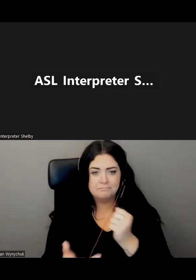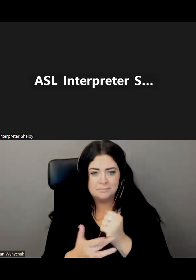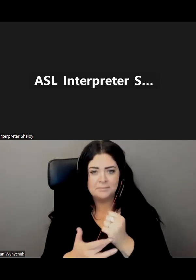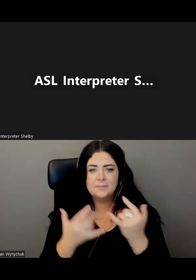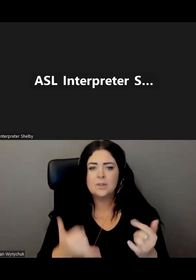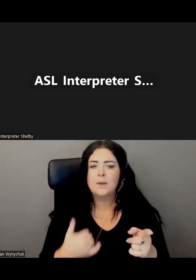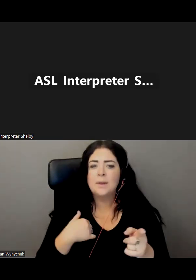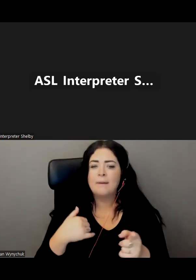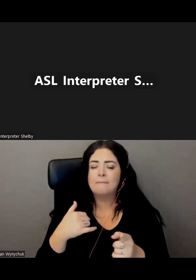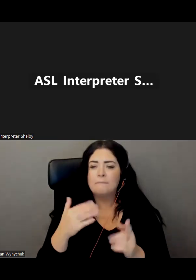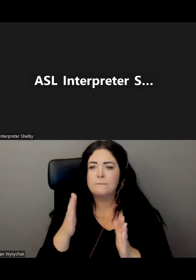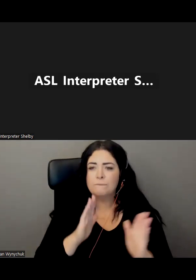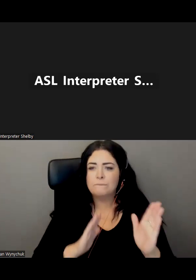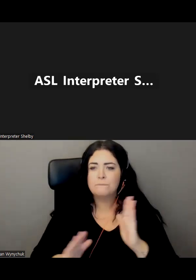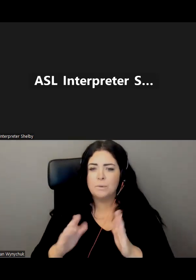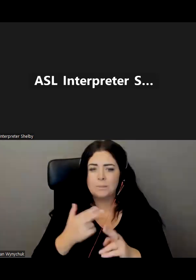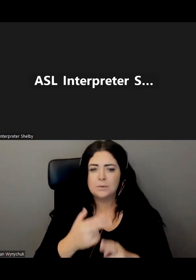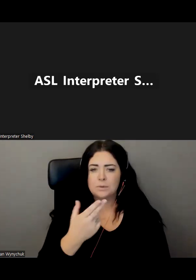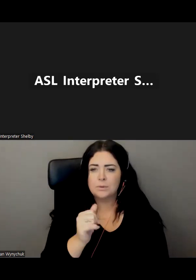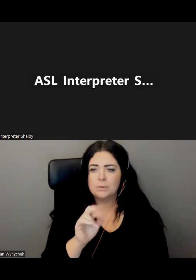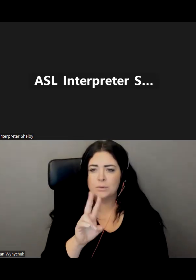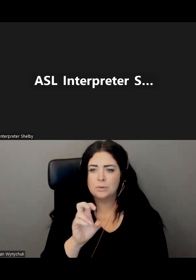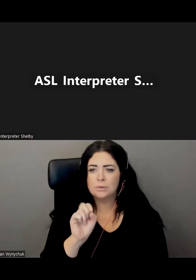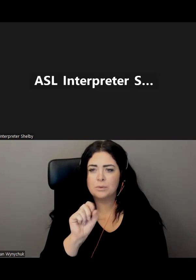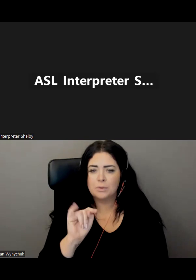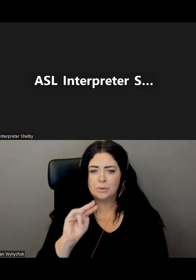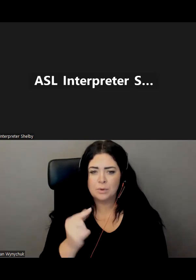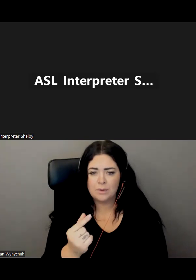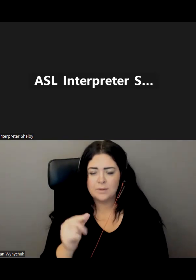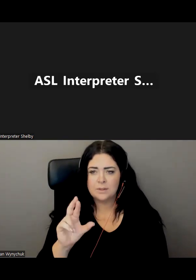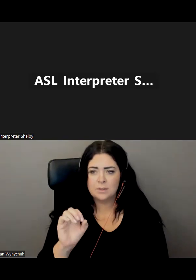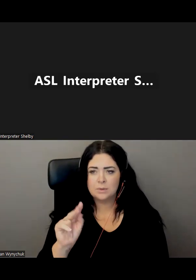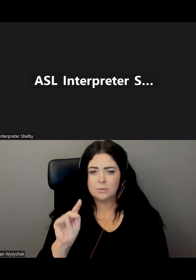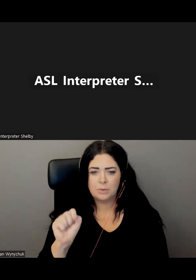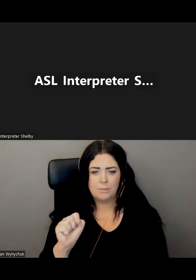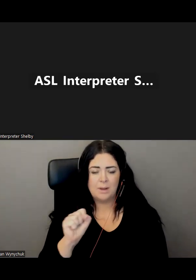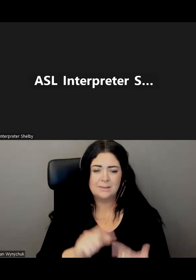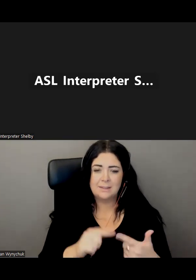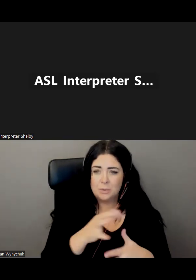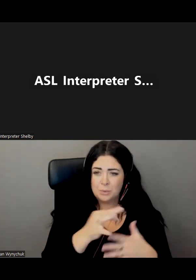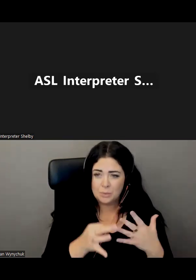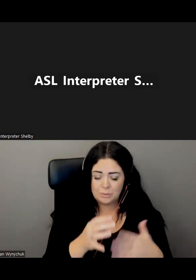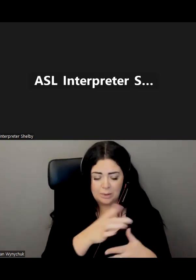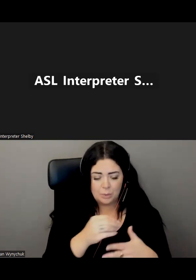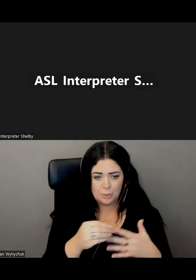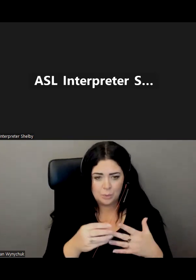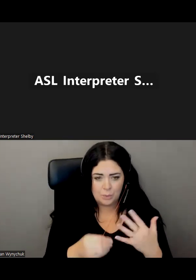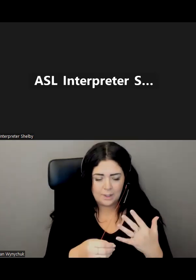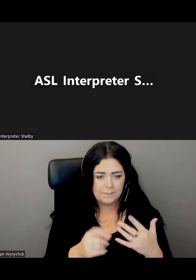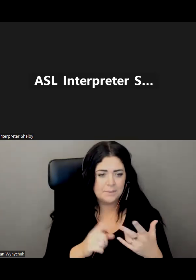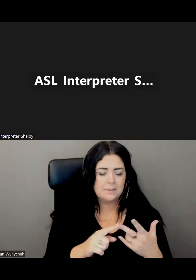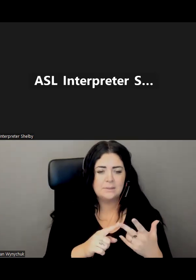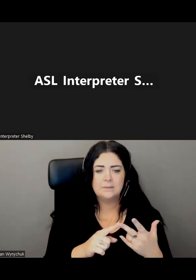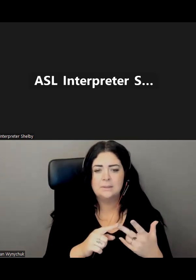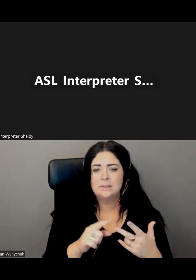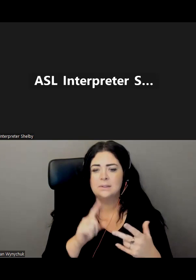harvesting robots around now. They can harvest grapes, tomatoes, carrots, pretty much anything. And they have a